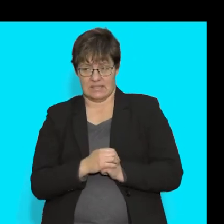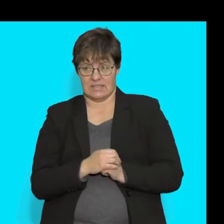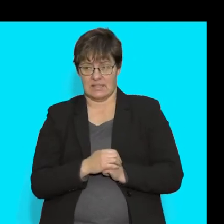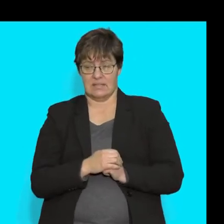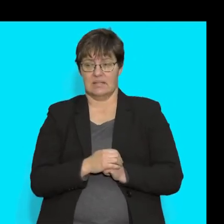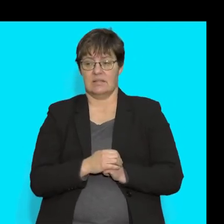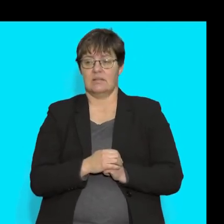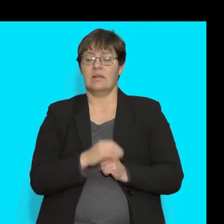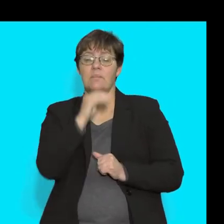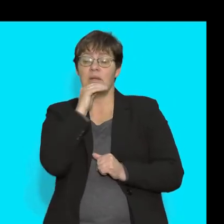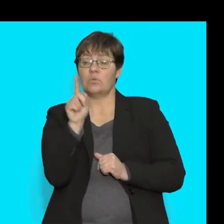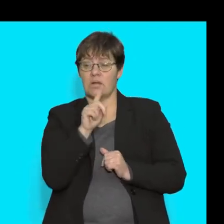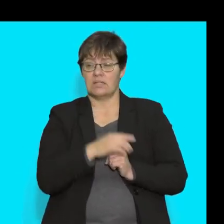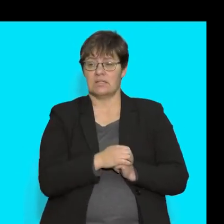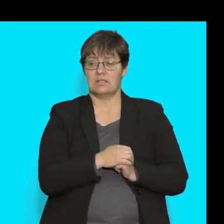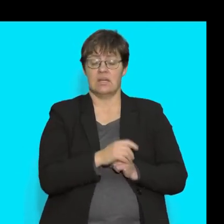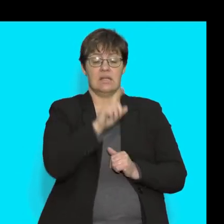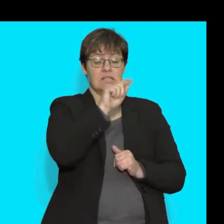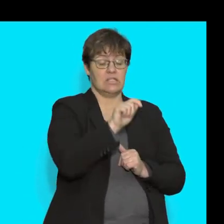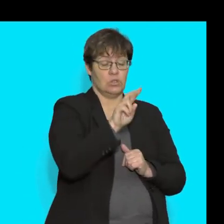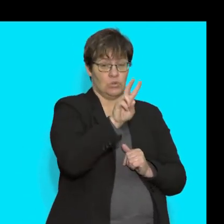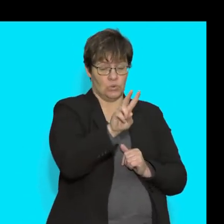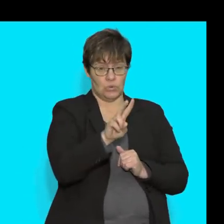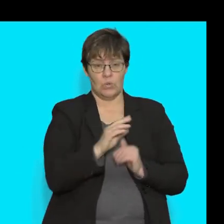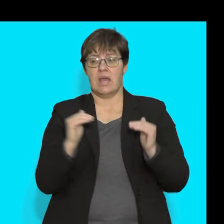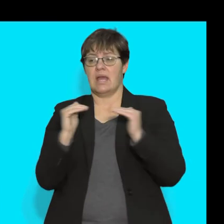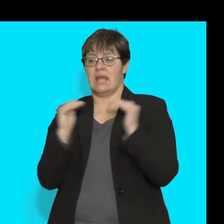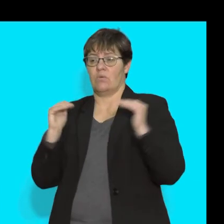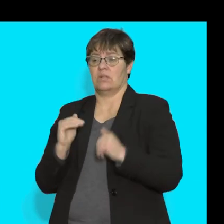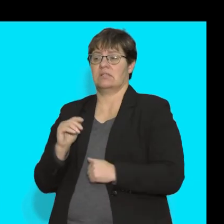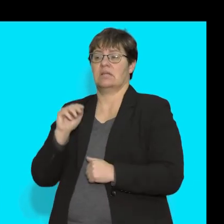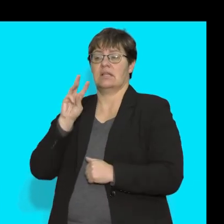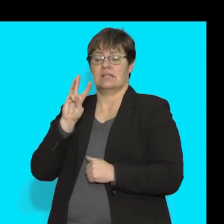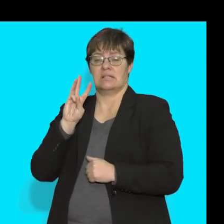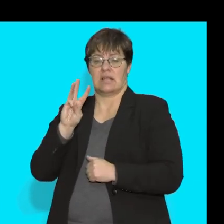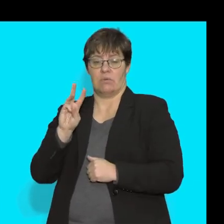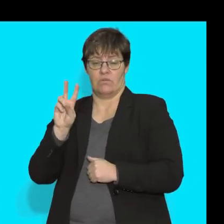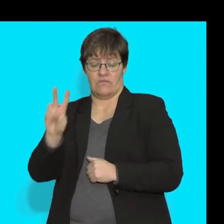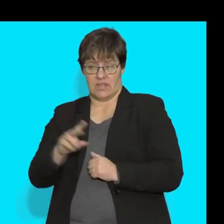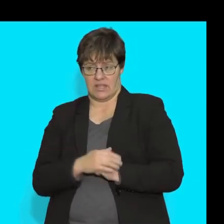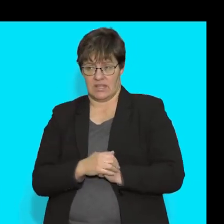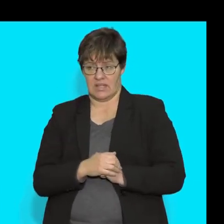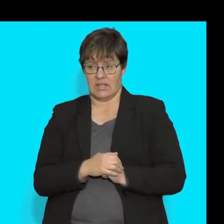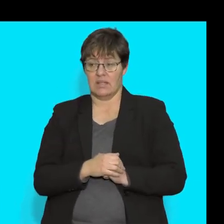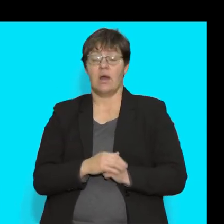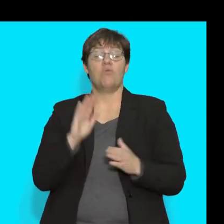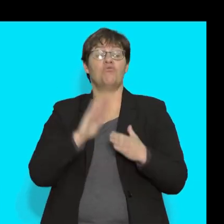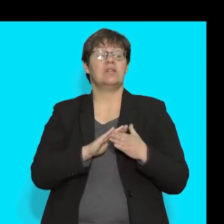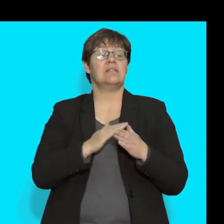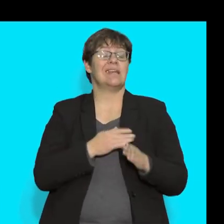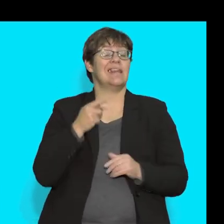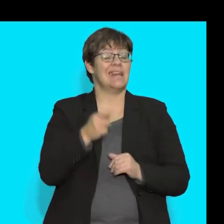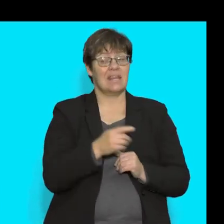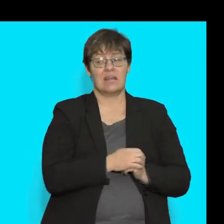in simple terms, it means that TU is equals to WV. And then my reasons